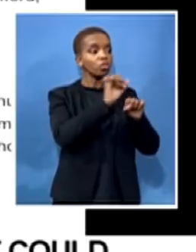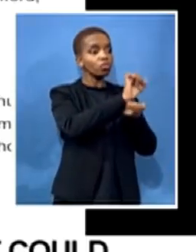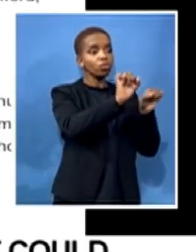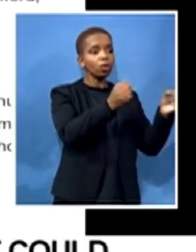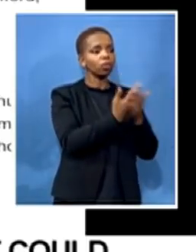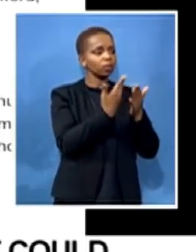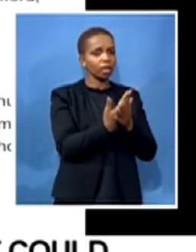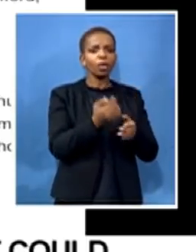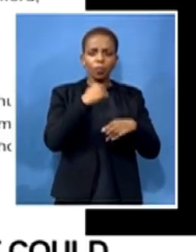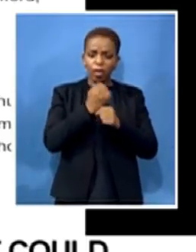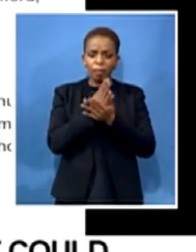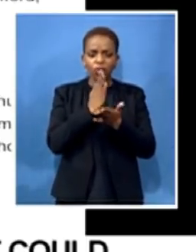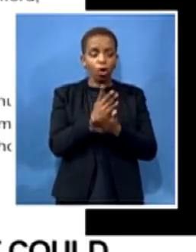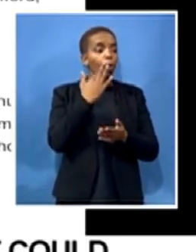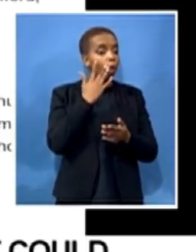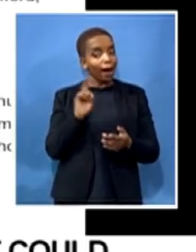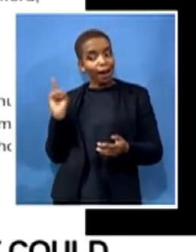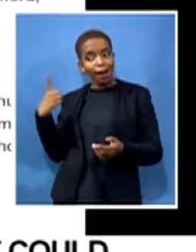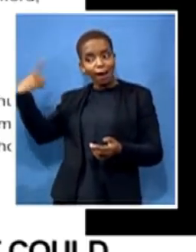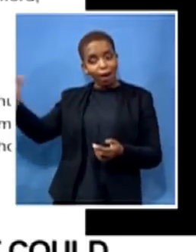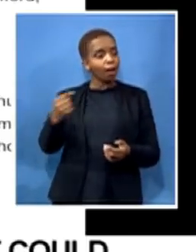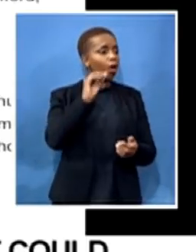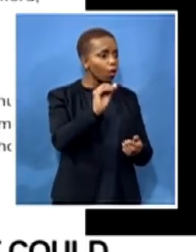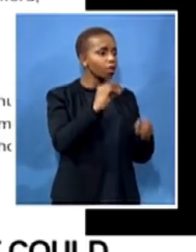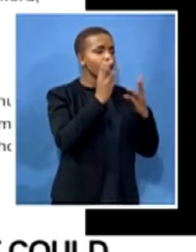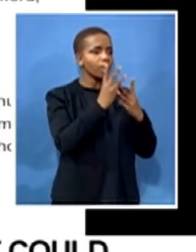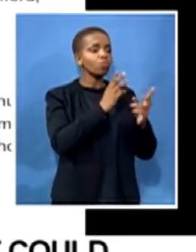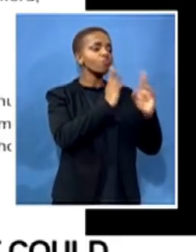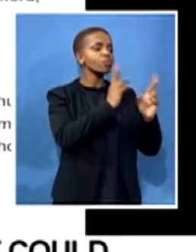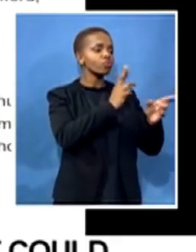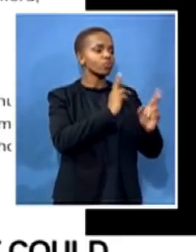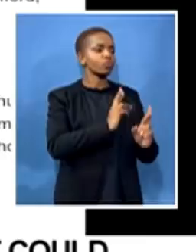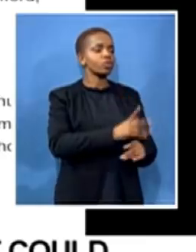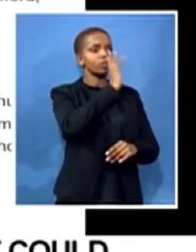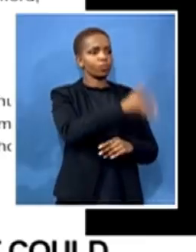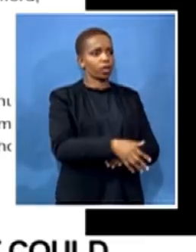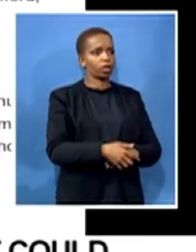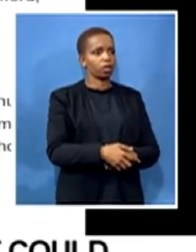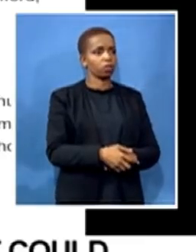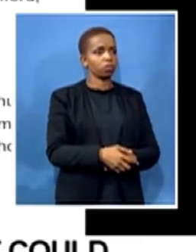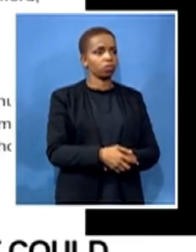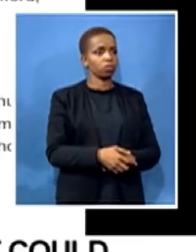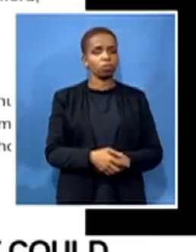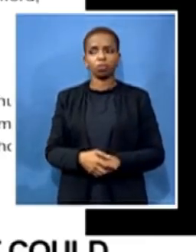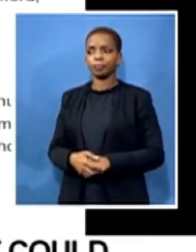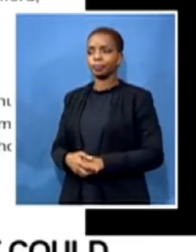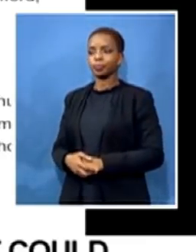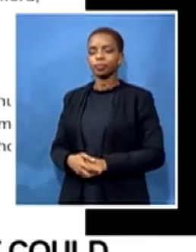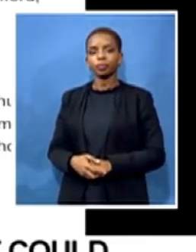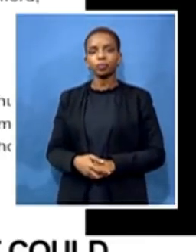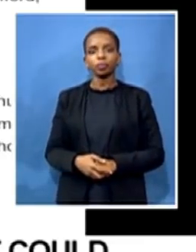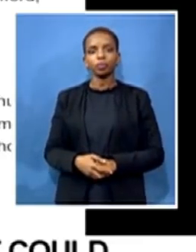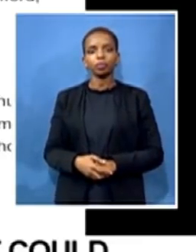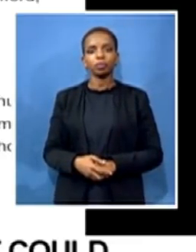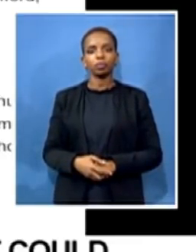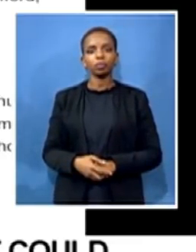there will be people able to respond to all the issues. There won't be any time left here. The presentation. No, the Minister